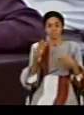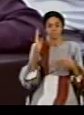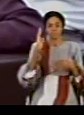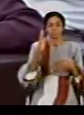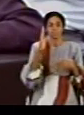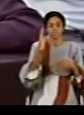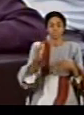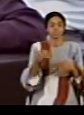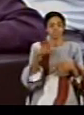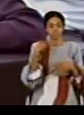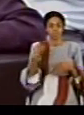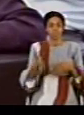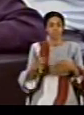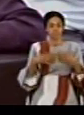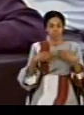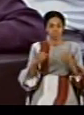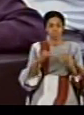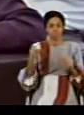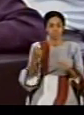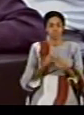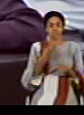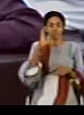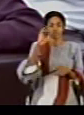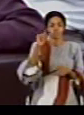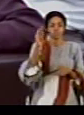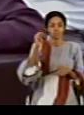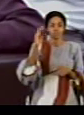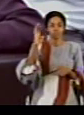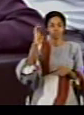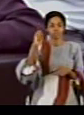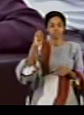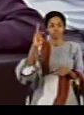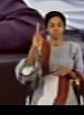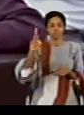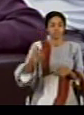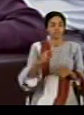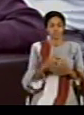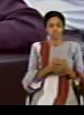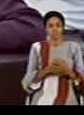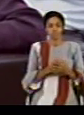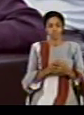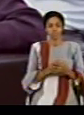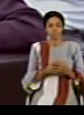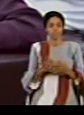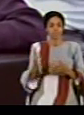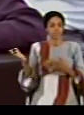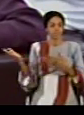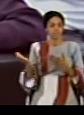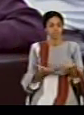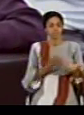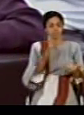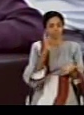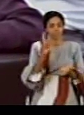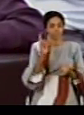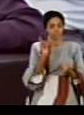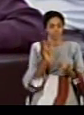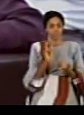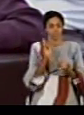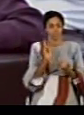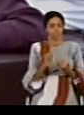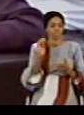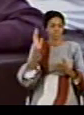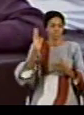testified of healing from cancer, and we'll bring you that testimony